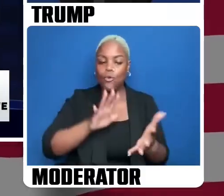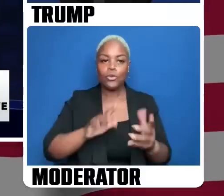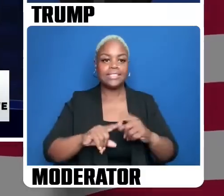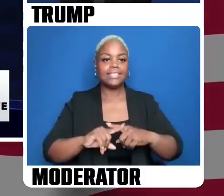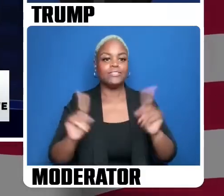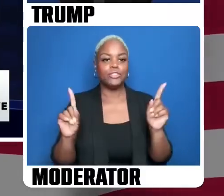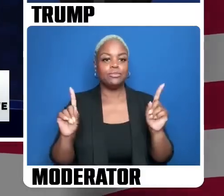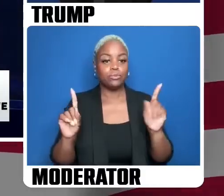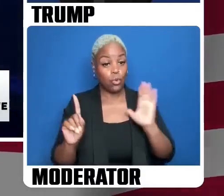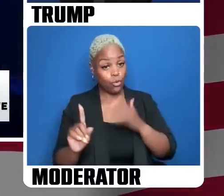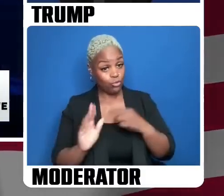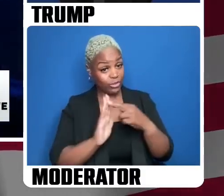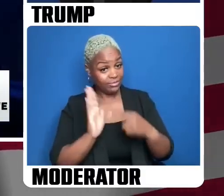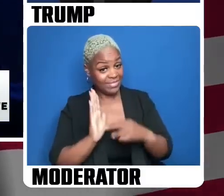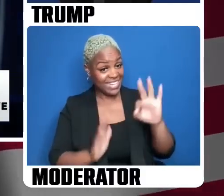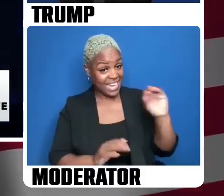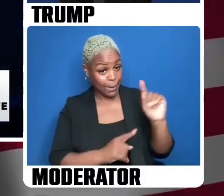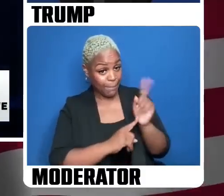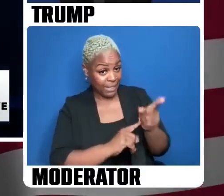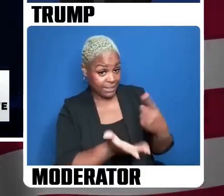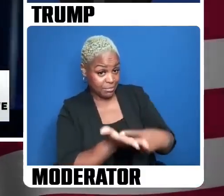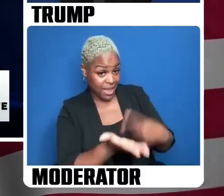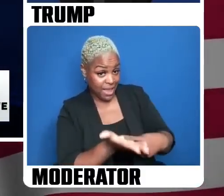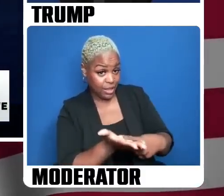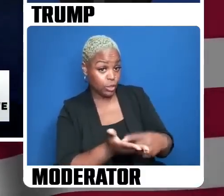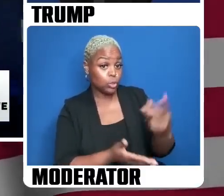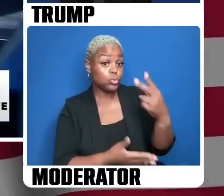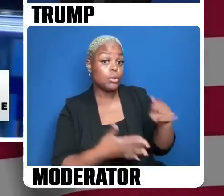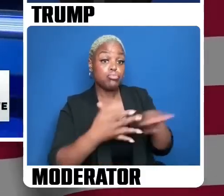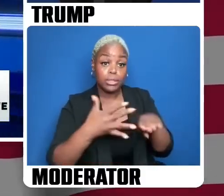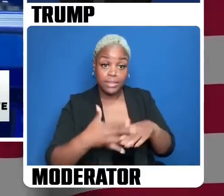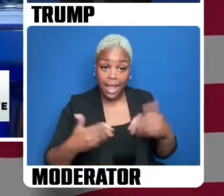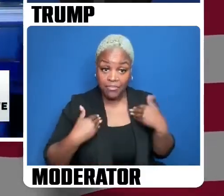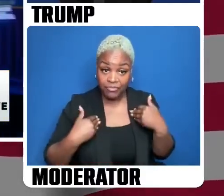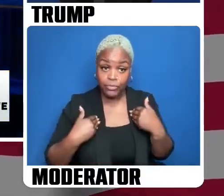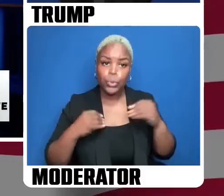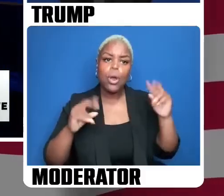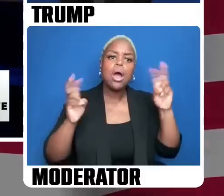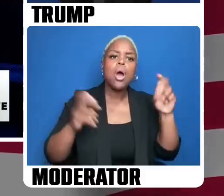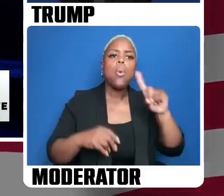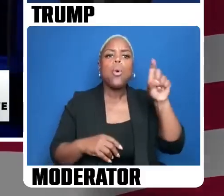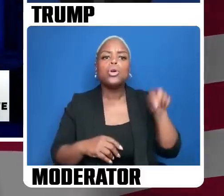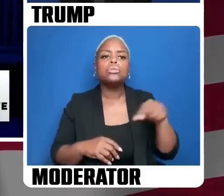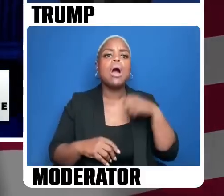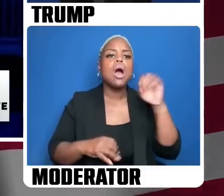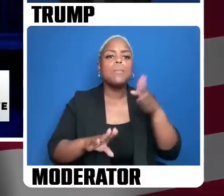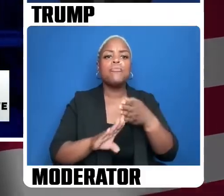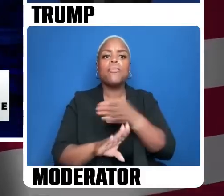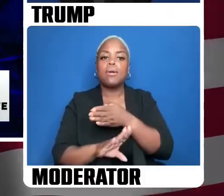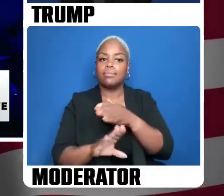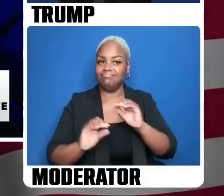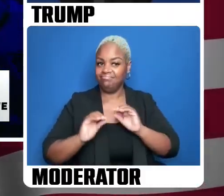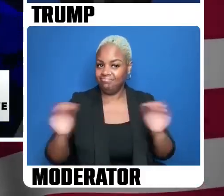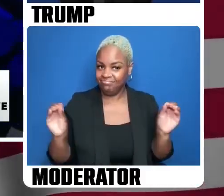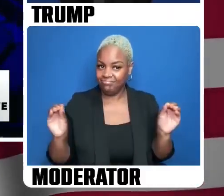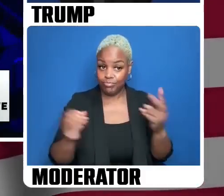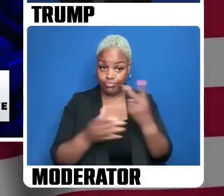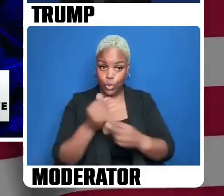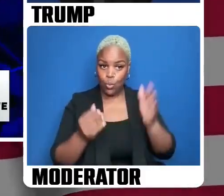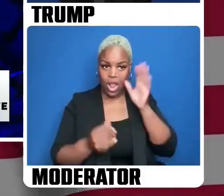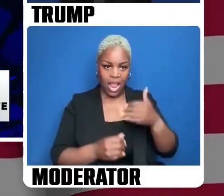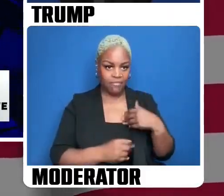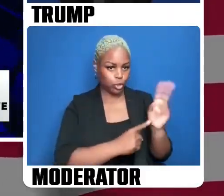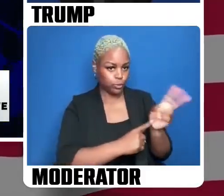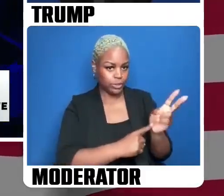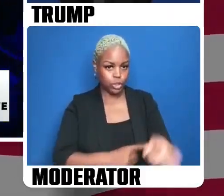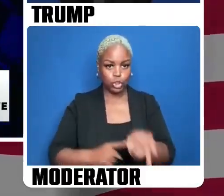commercial breaks. No topics or questions have been shared with the campaigns. The candidates will have 2 minutes to answer questions, and this is the clock. That's what they'll be seeing.